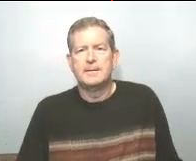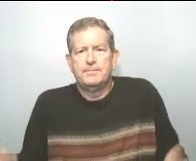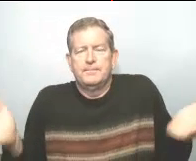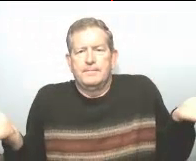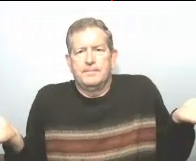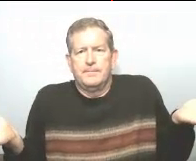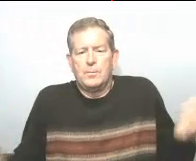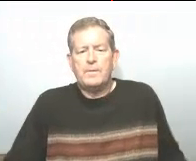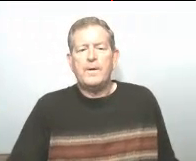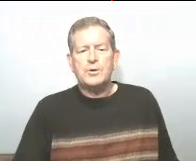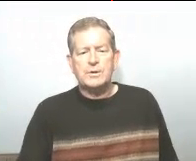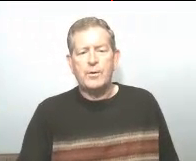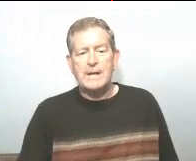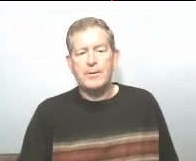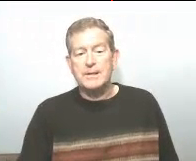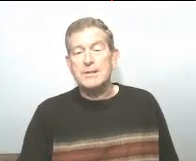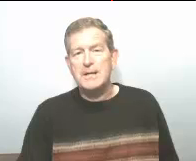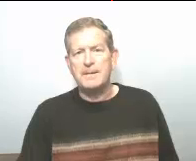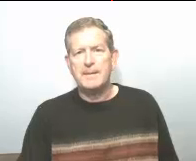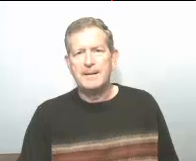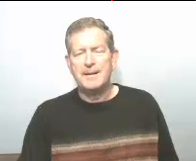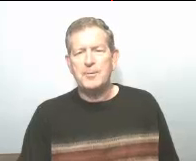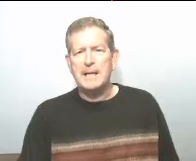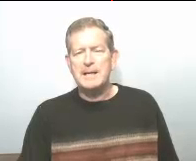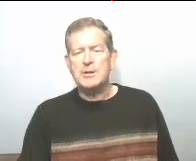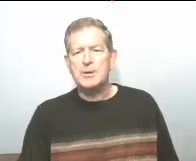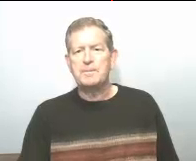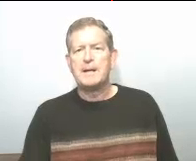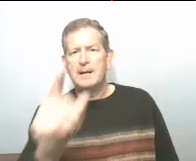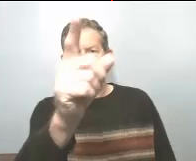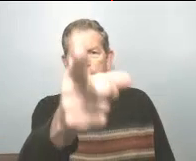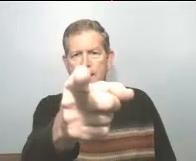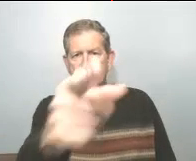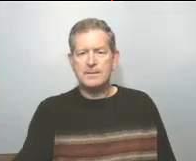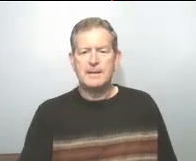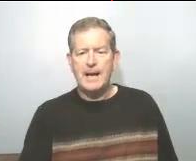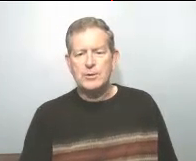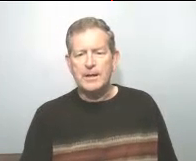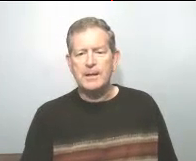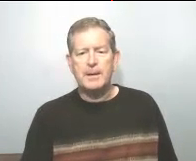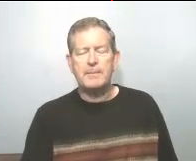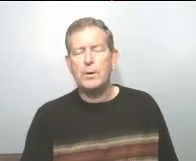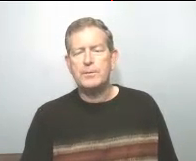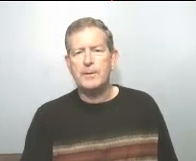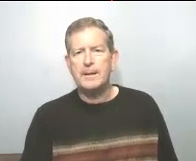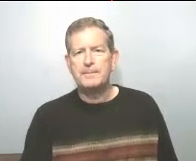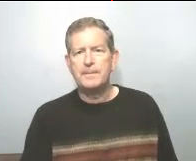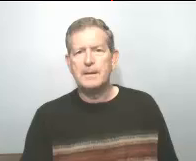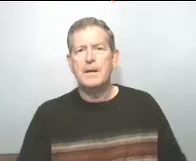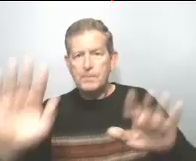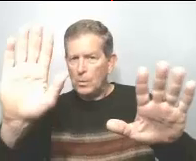Est-ce que With the functions, of course, I already can see tu what I need to do. I don't have to actually click, but I'm going to